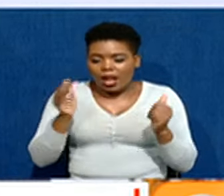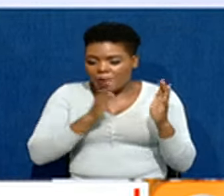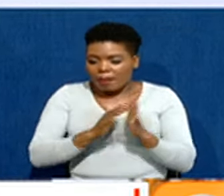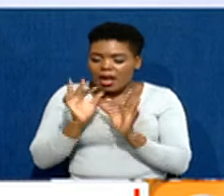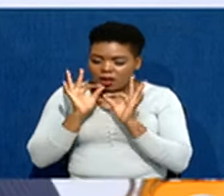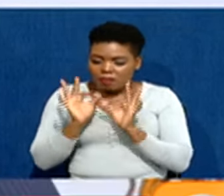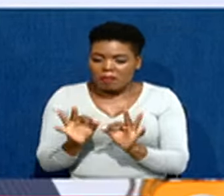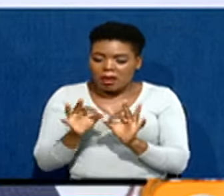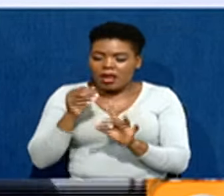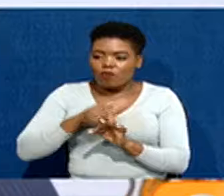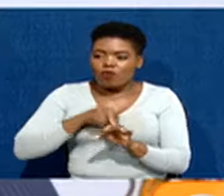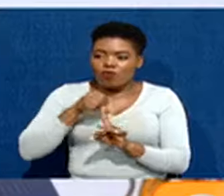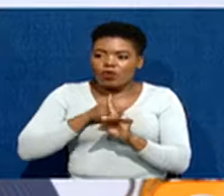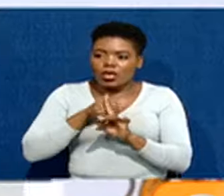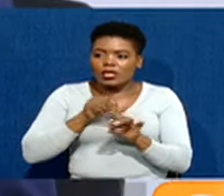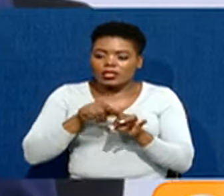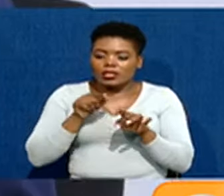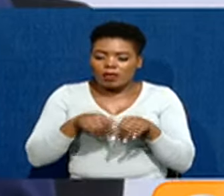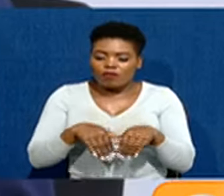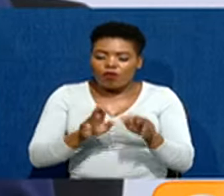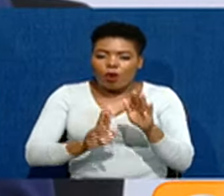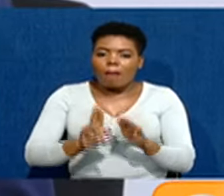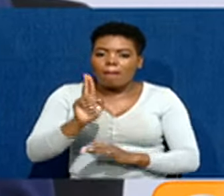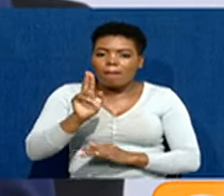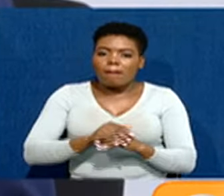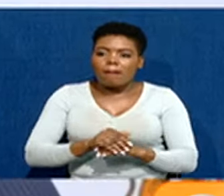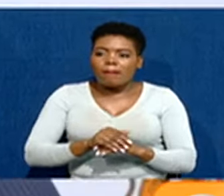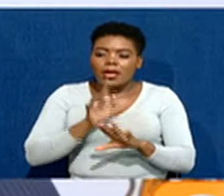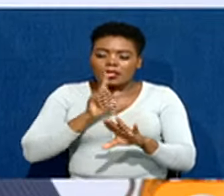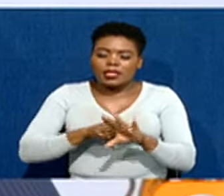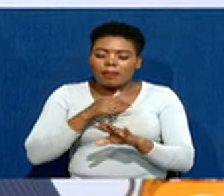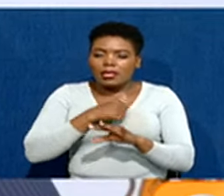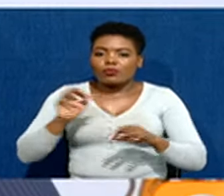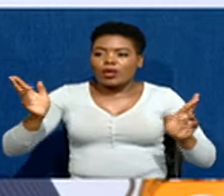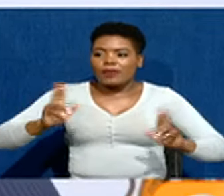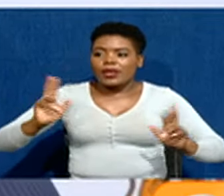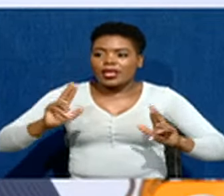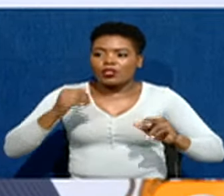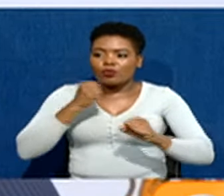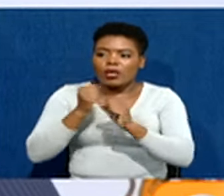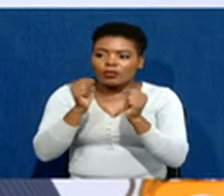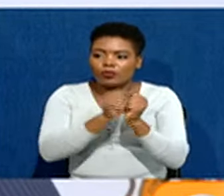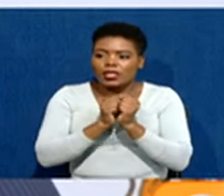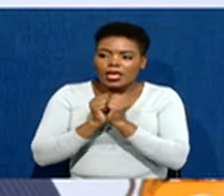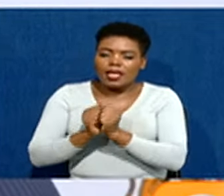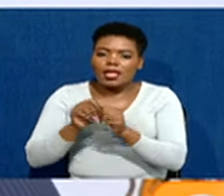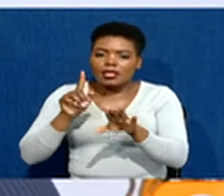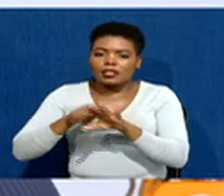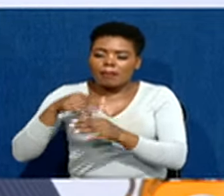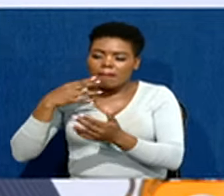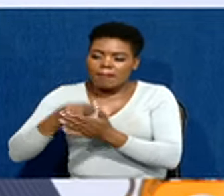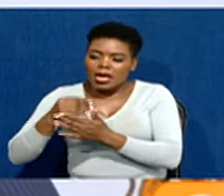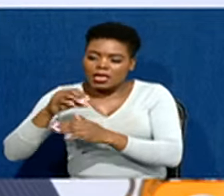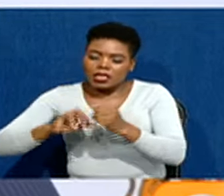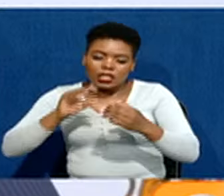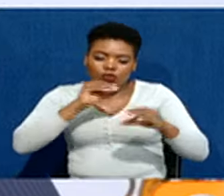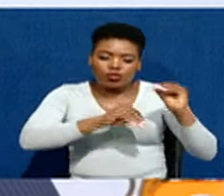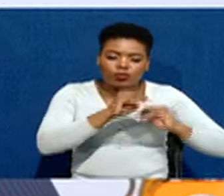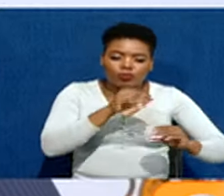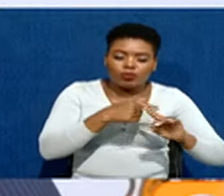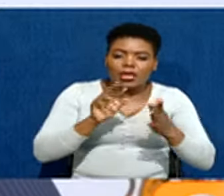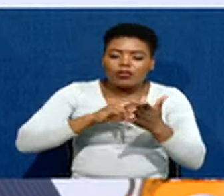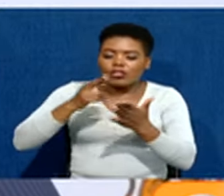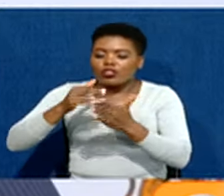in pushing and following the same. As much as we are willing also to chip in from our side, all resources come from